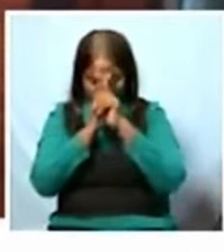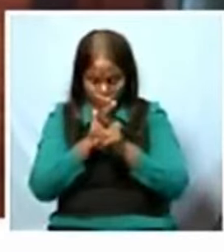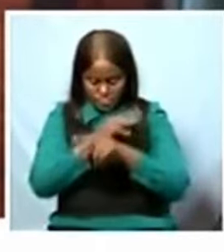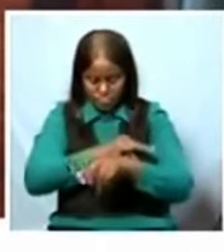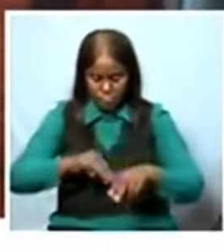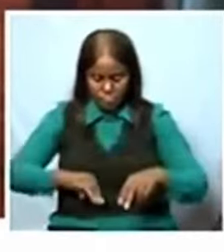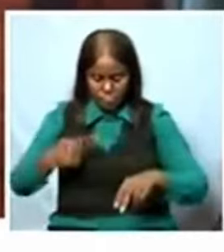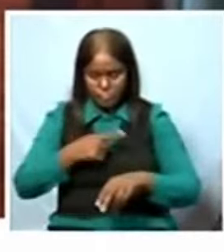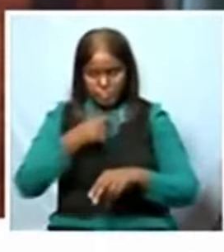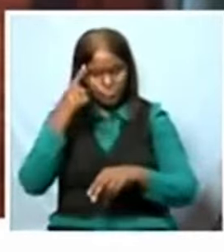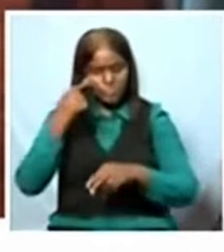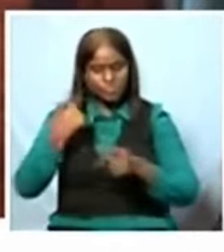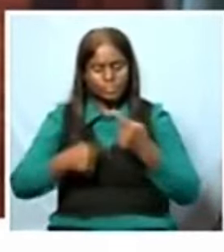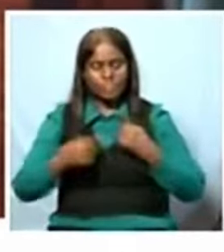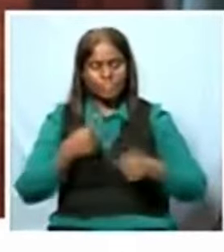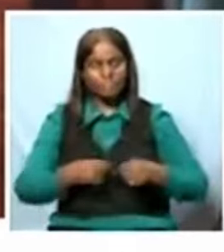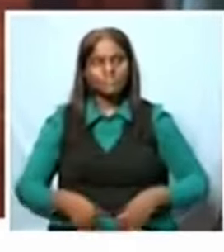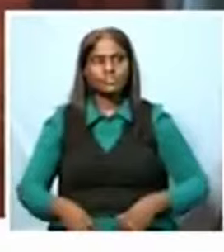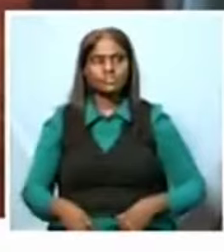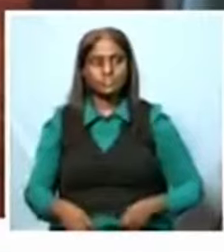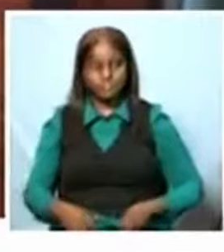Member for Kamfisa.